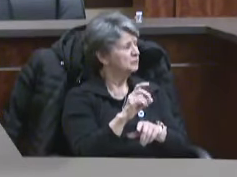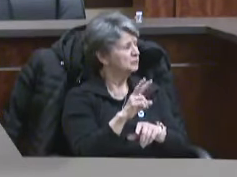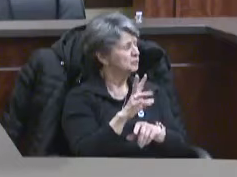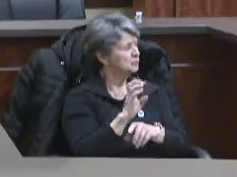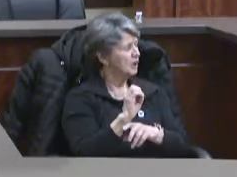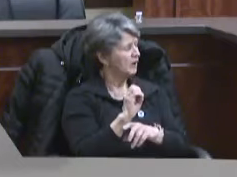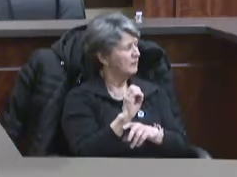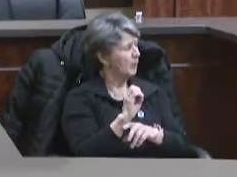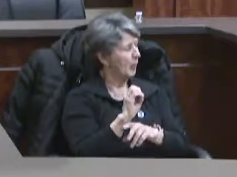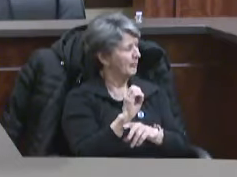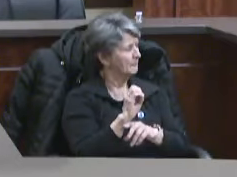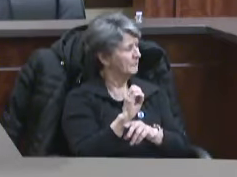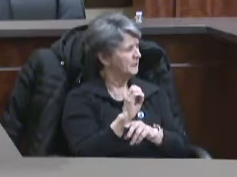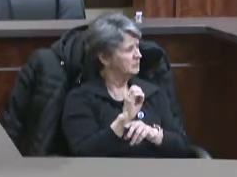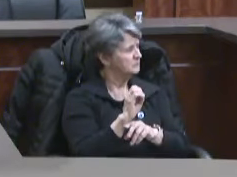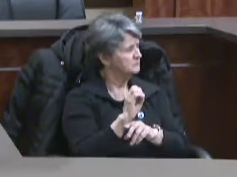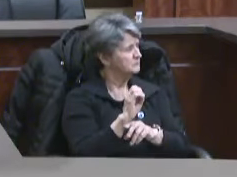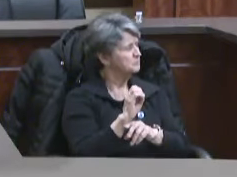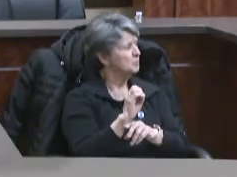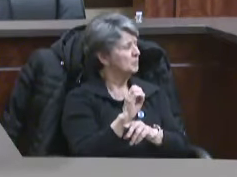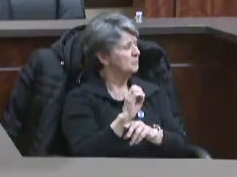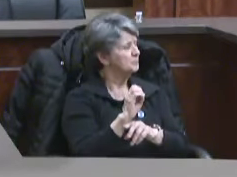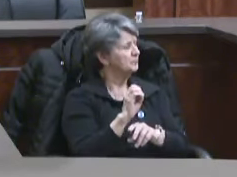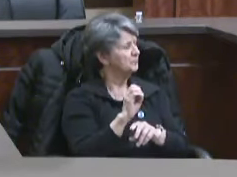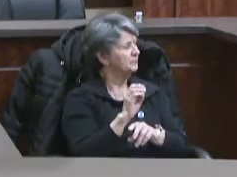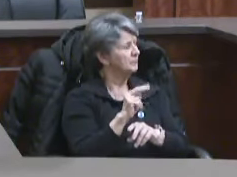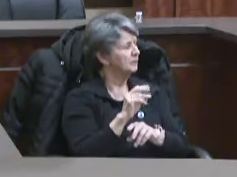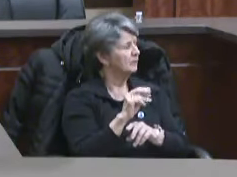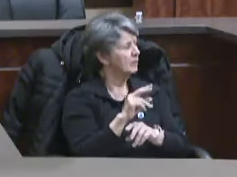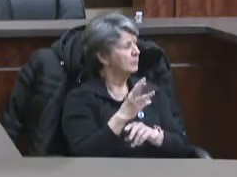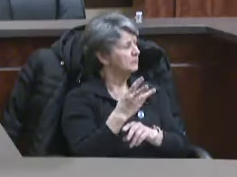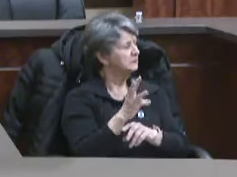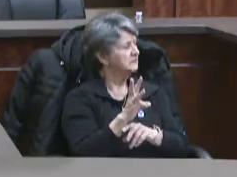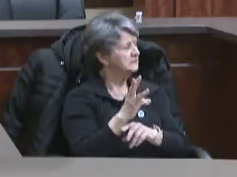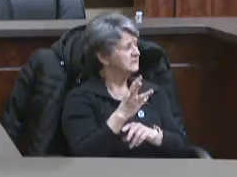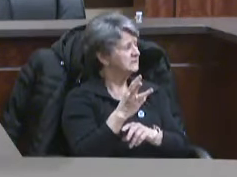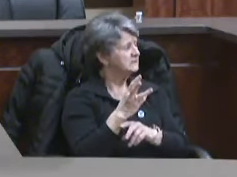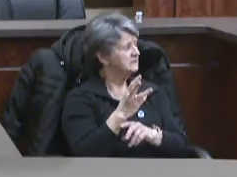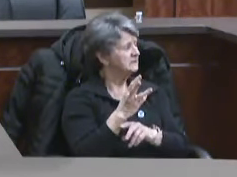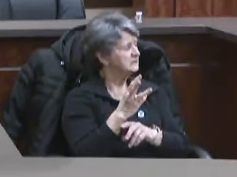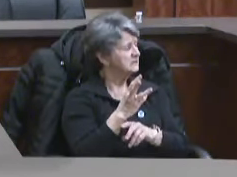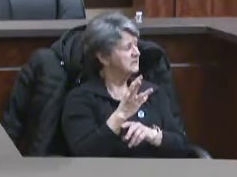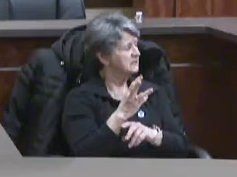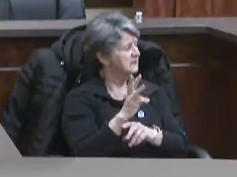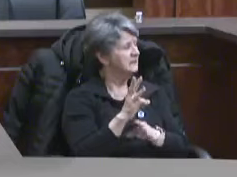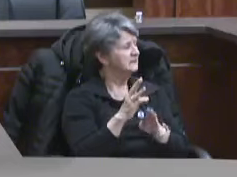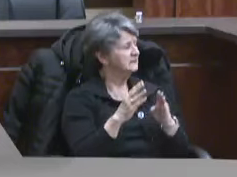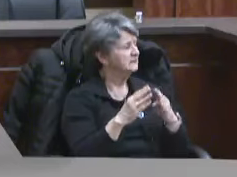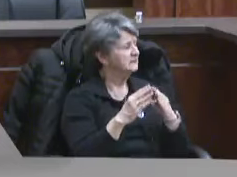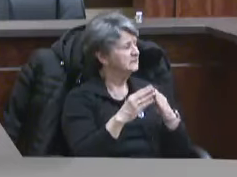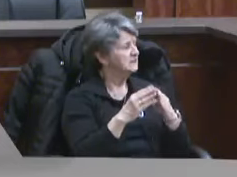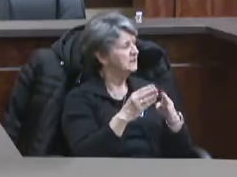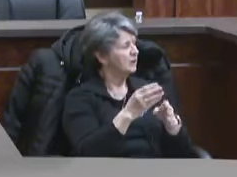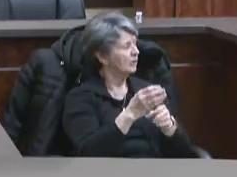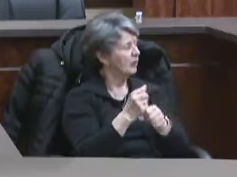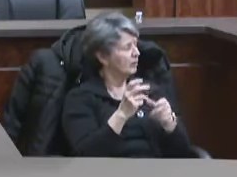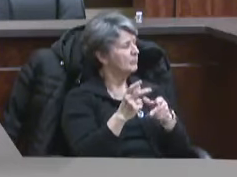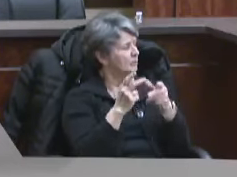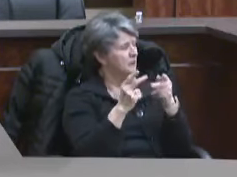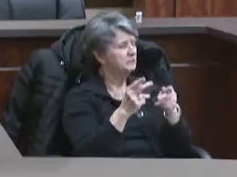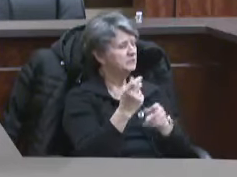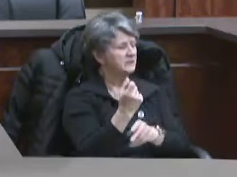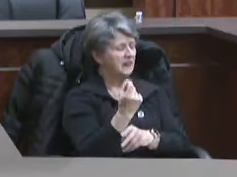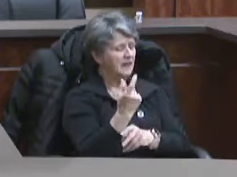At a sealed bid opening at 10 o'clock, November 16, 2018, the city received a total of 11